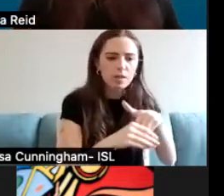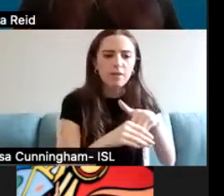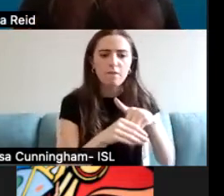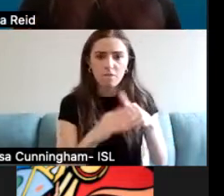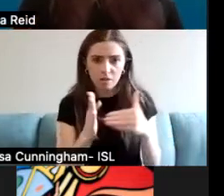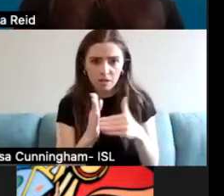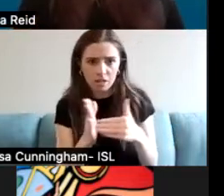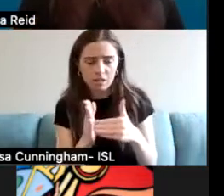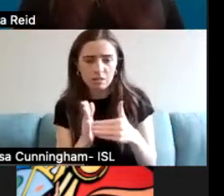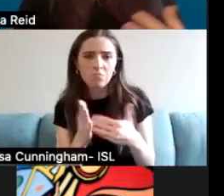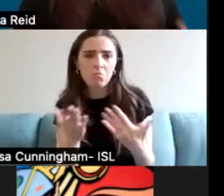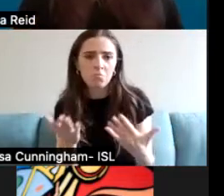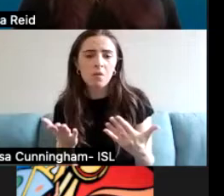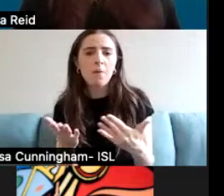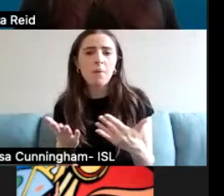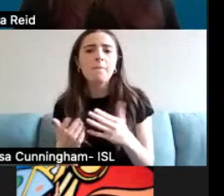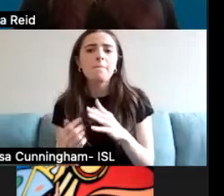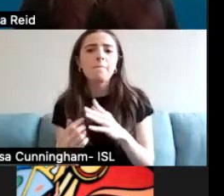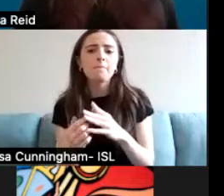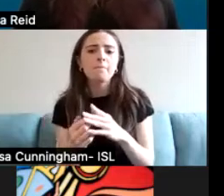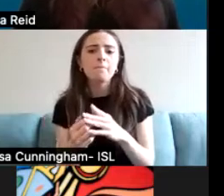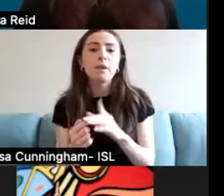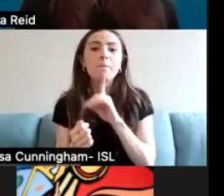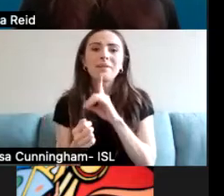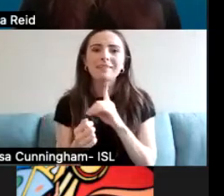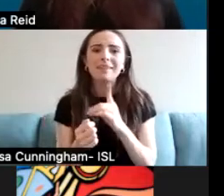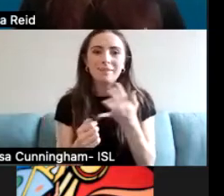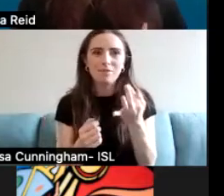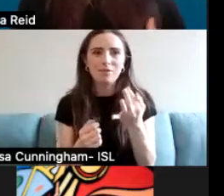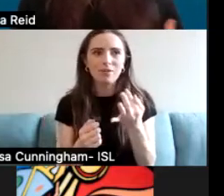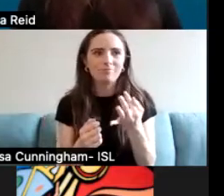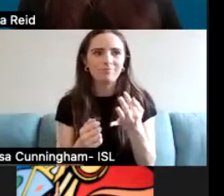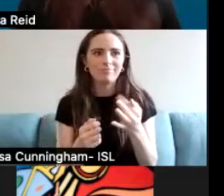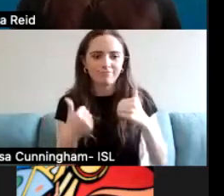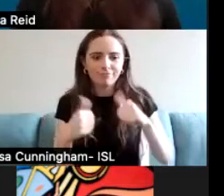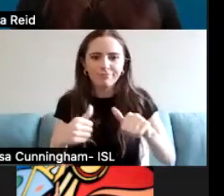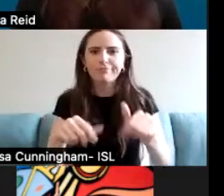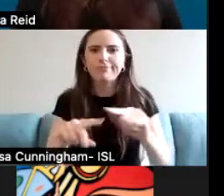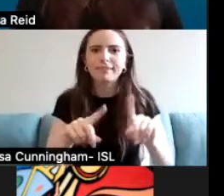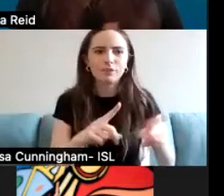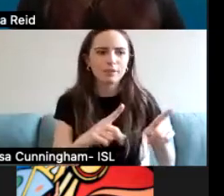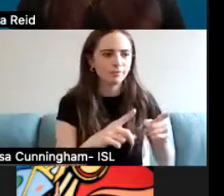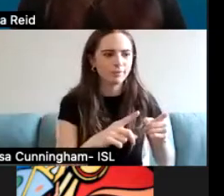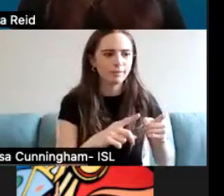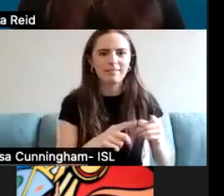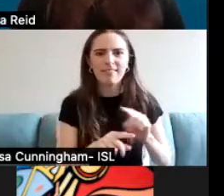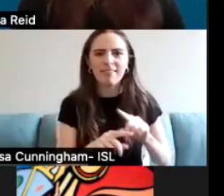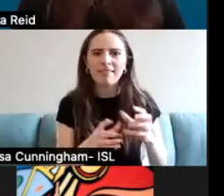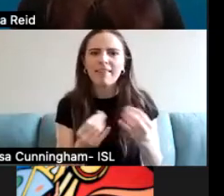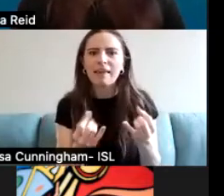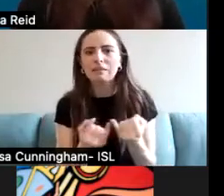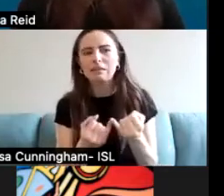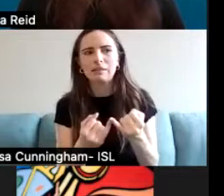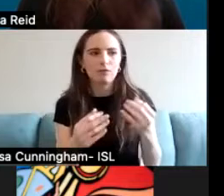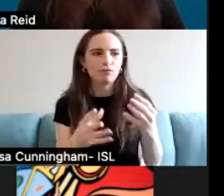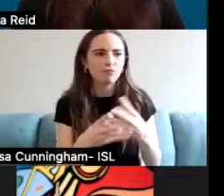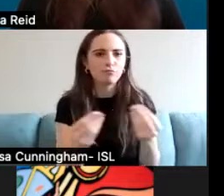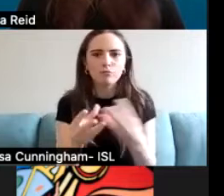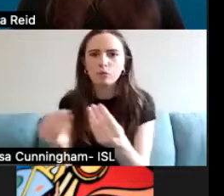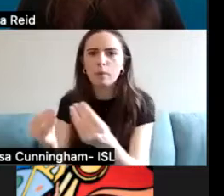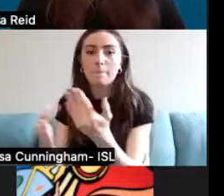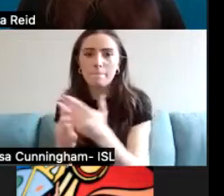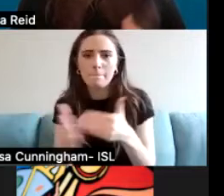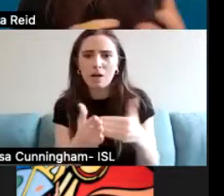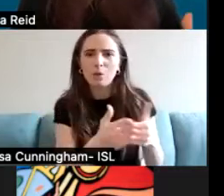doing today, they actually make things better for everyone. So it's not, this shouldn't be something that has